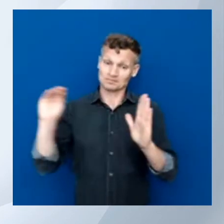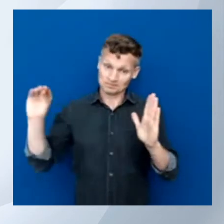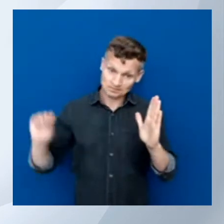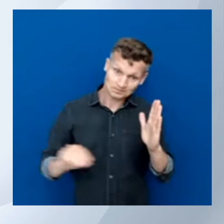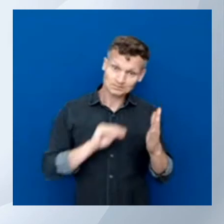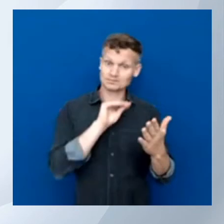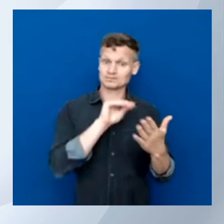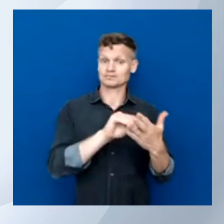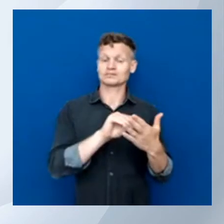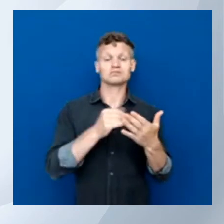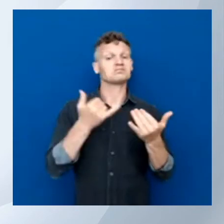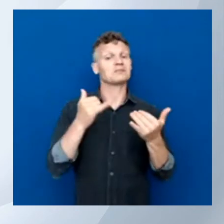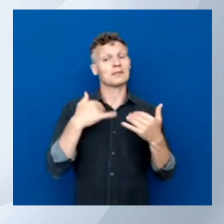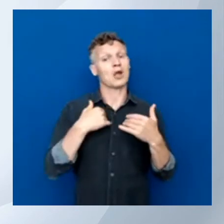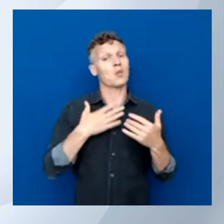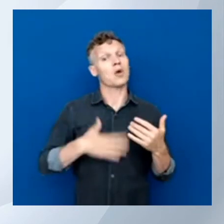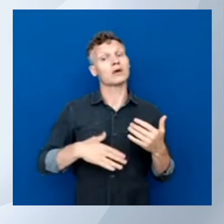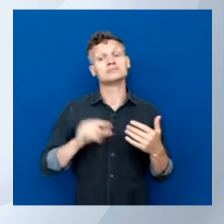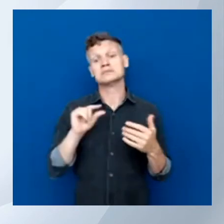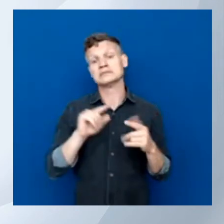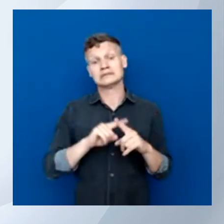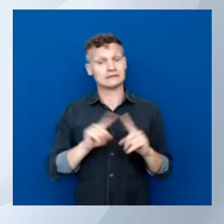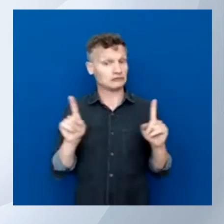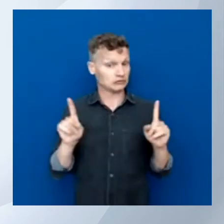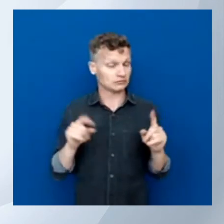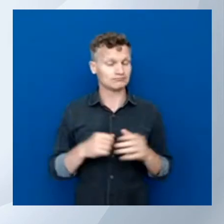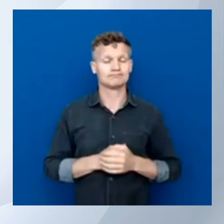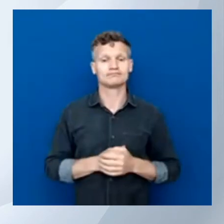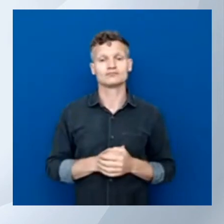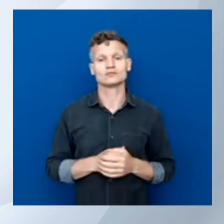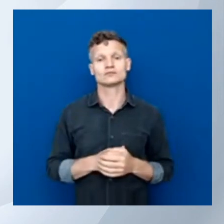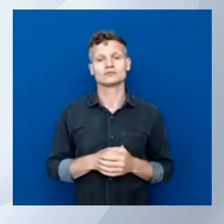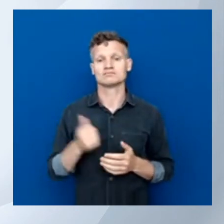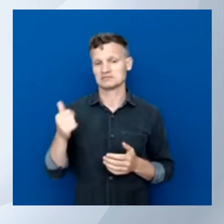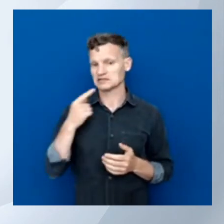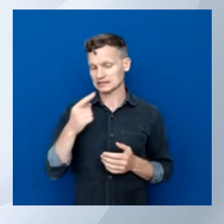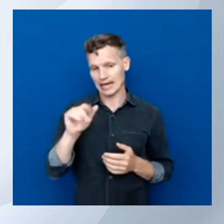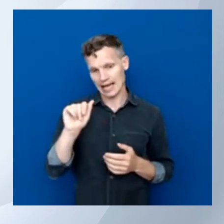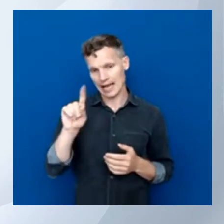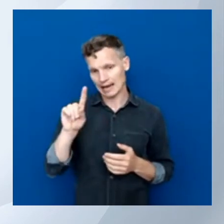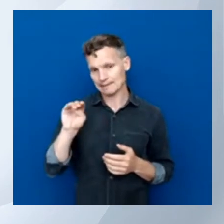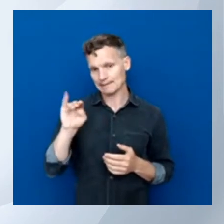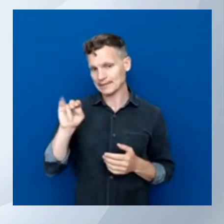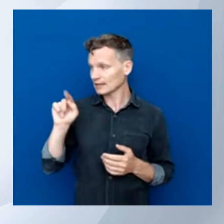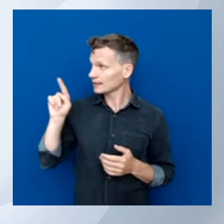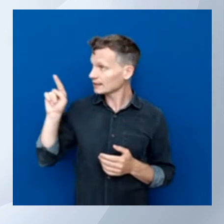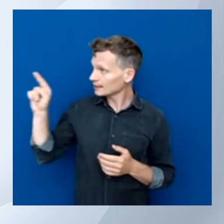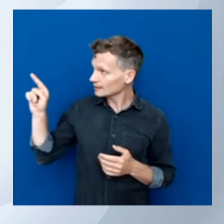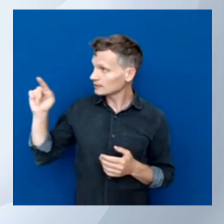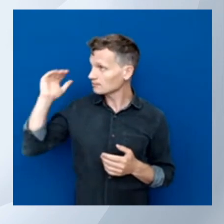when I say this is my admin route, and anytime someone goes to